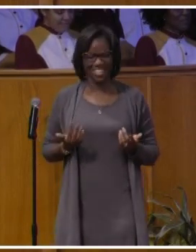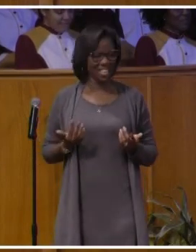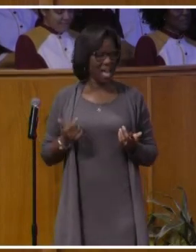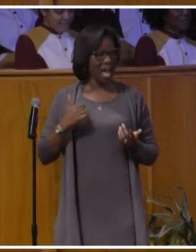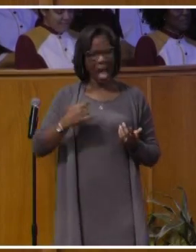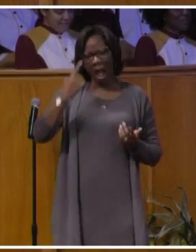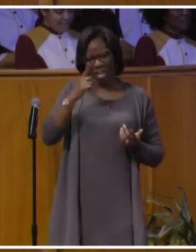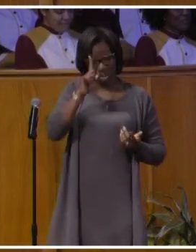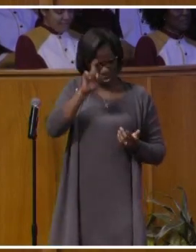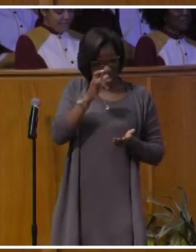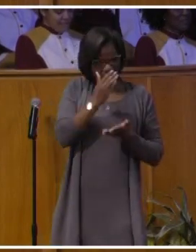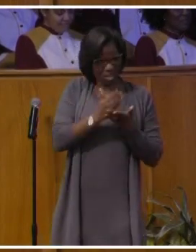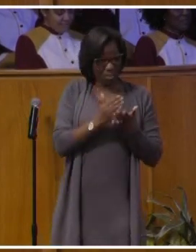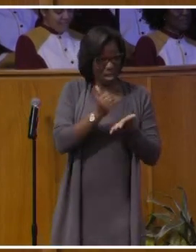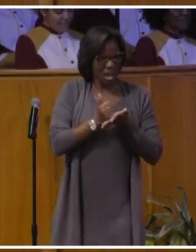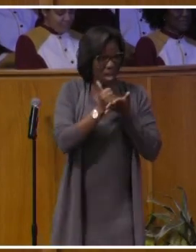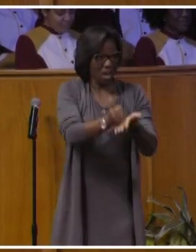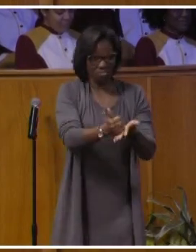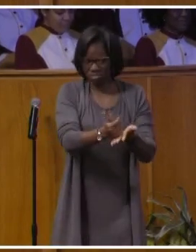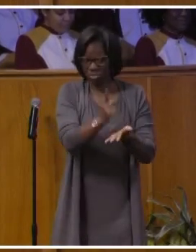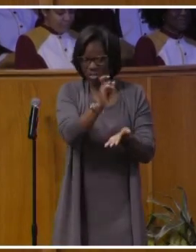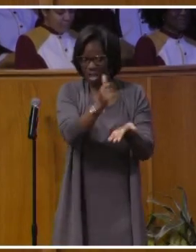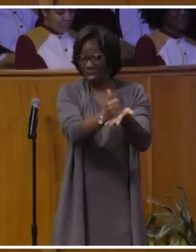"I think you need some help. That's what I think.